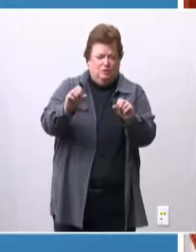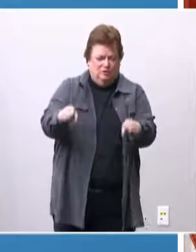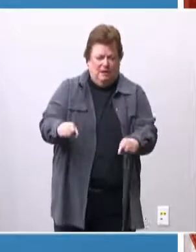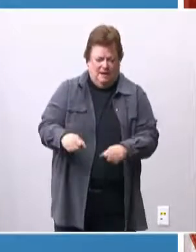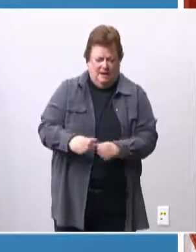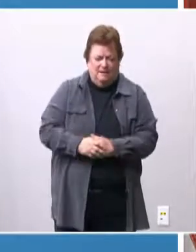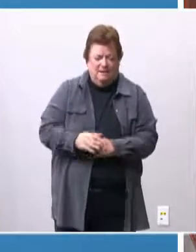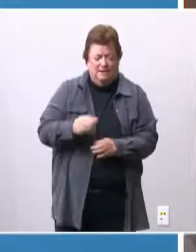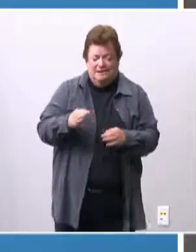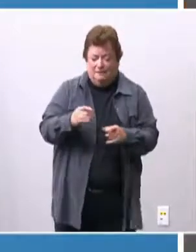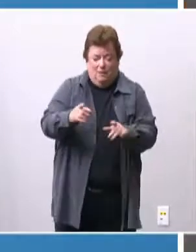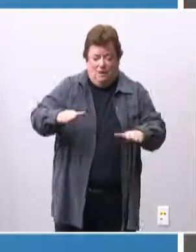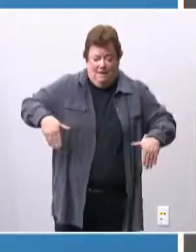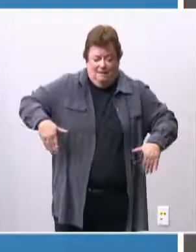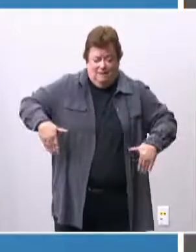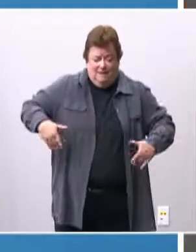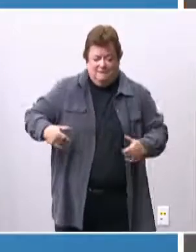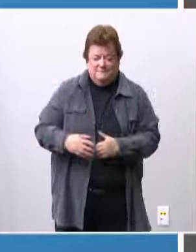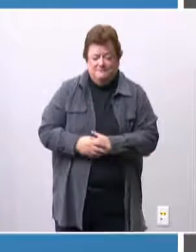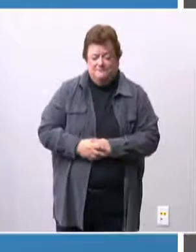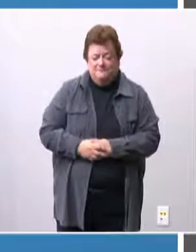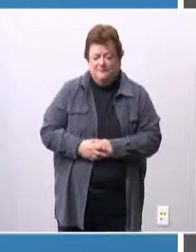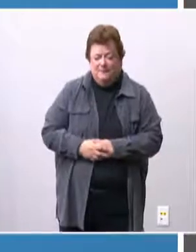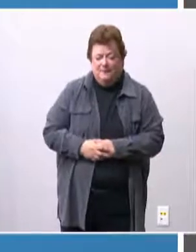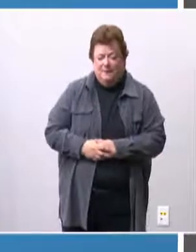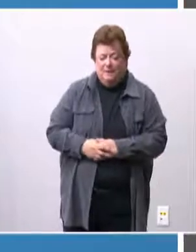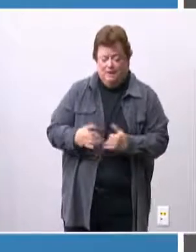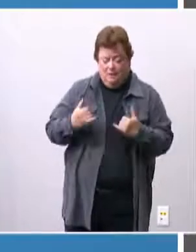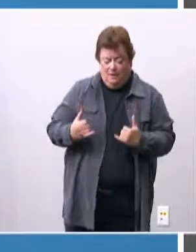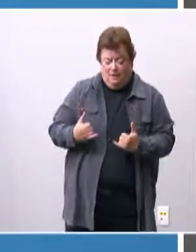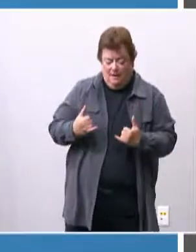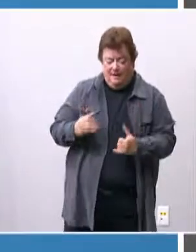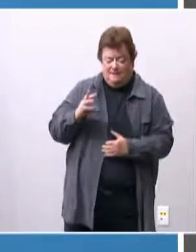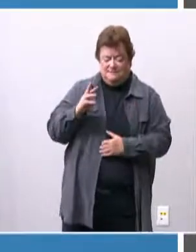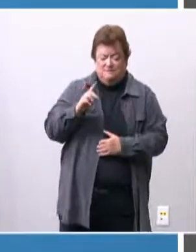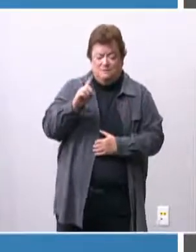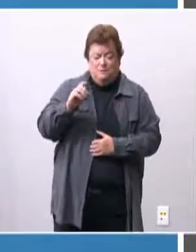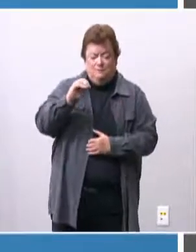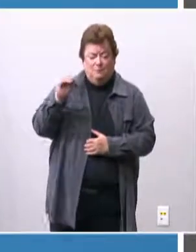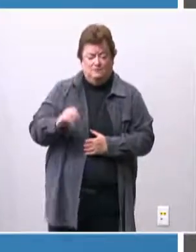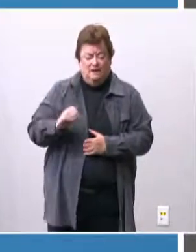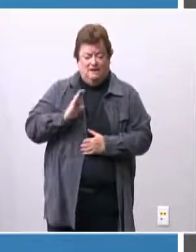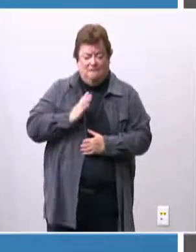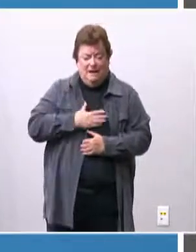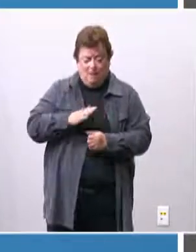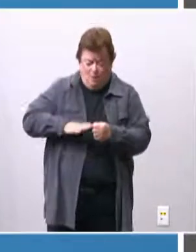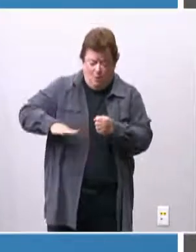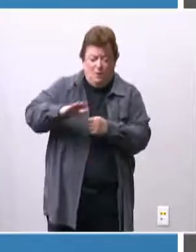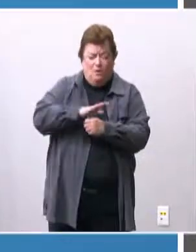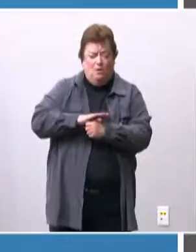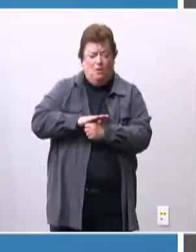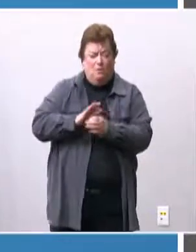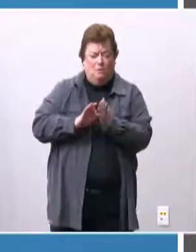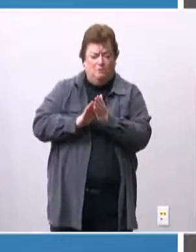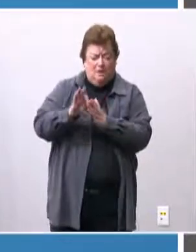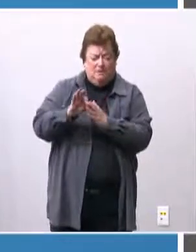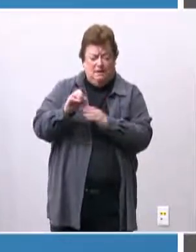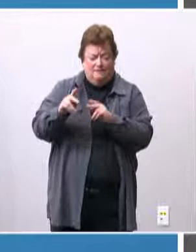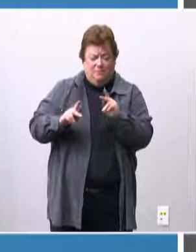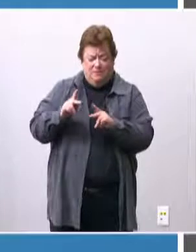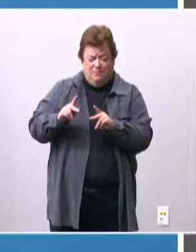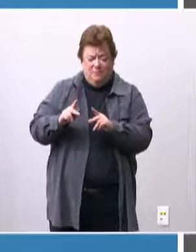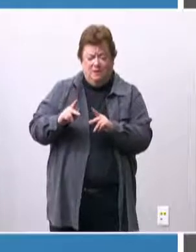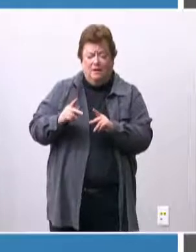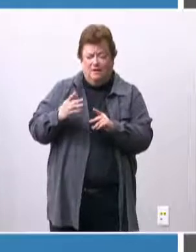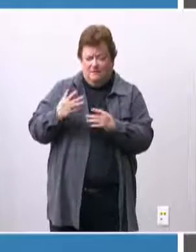possible if they haven't already. Currently, just over 61% of our entire population is fully